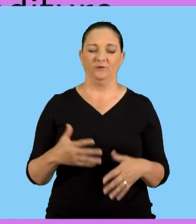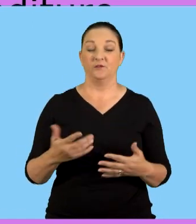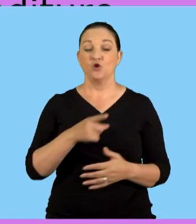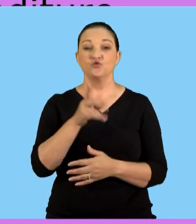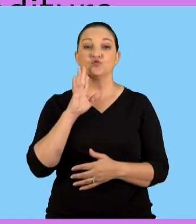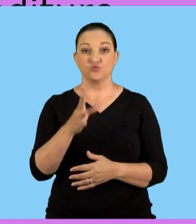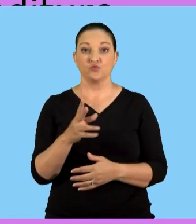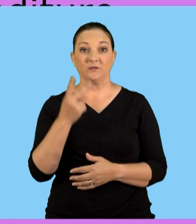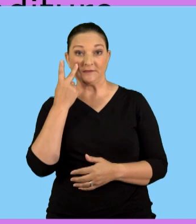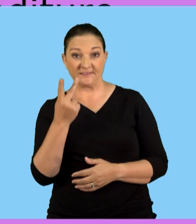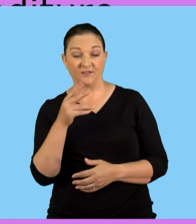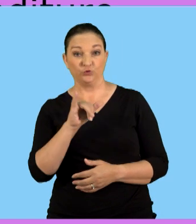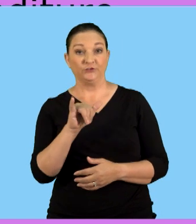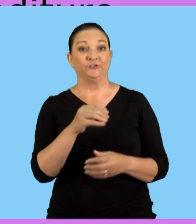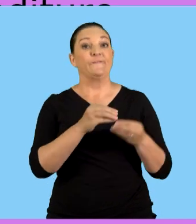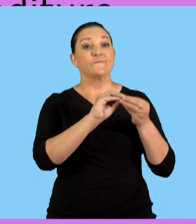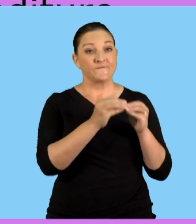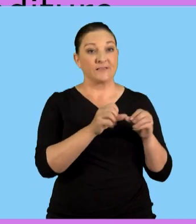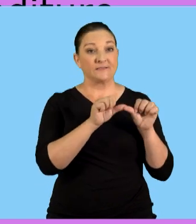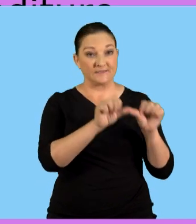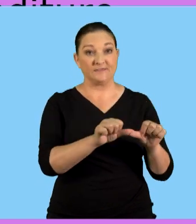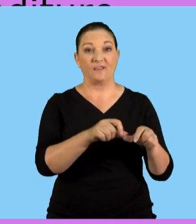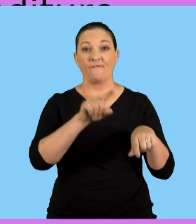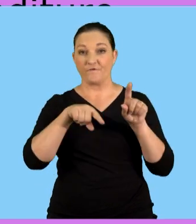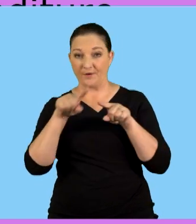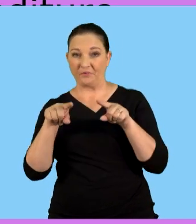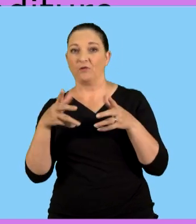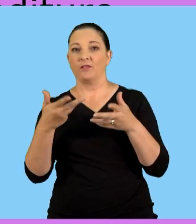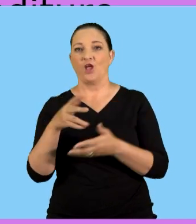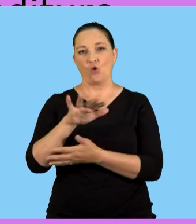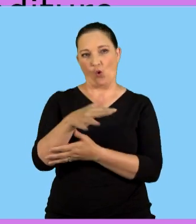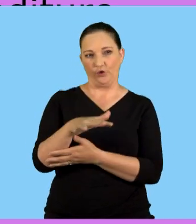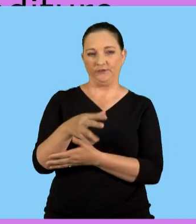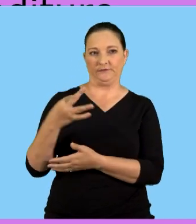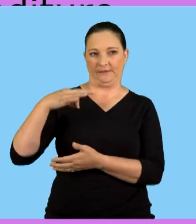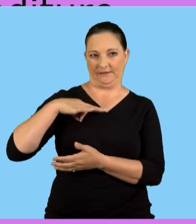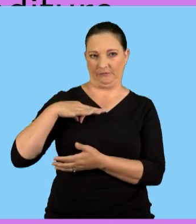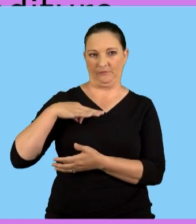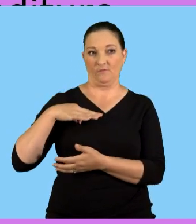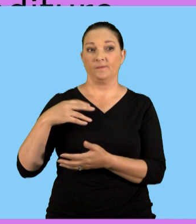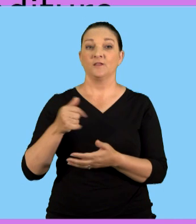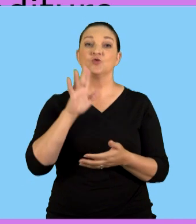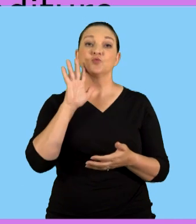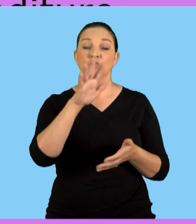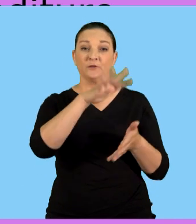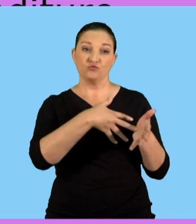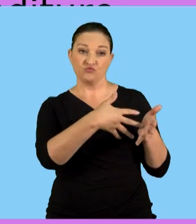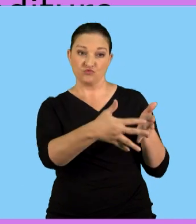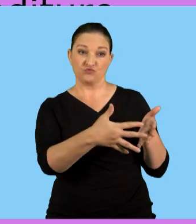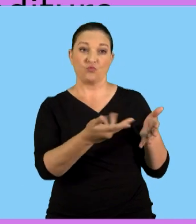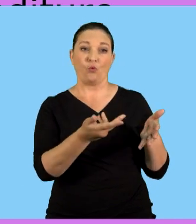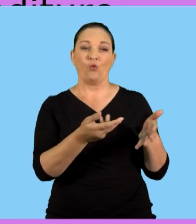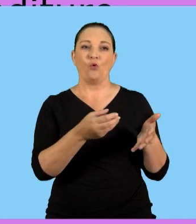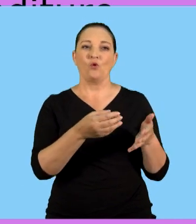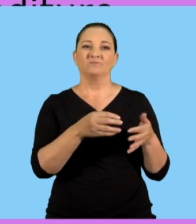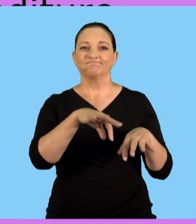fixed, variable and occasional income and expenses, draw and analyze a budget, and draw and analyze an